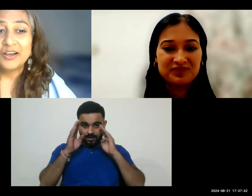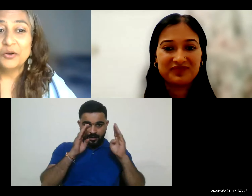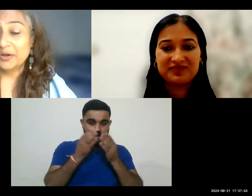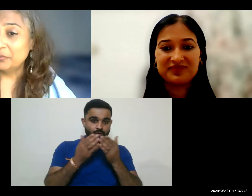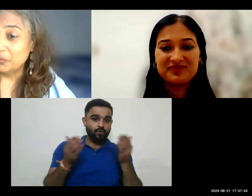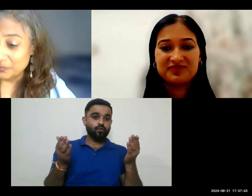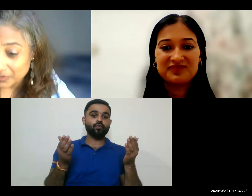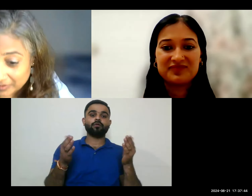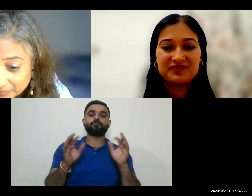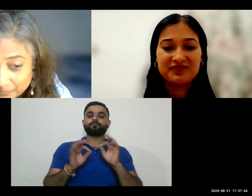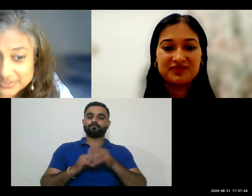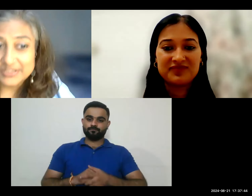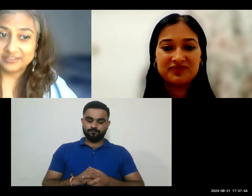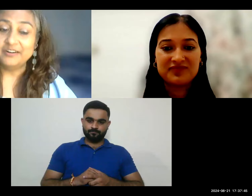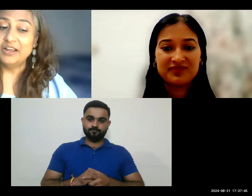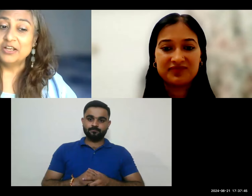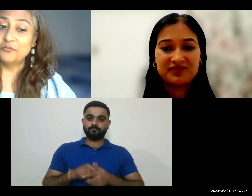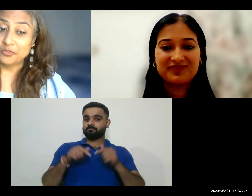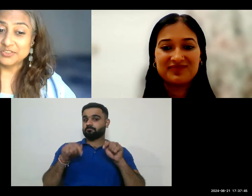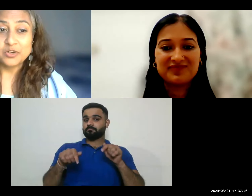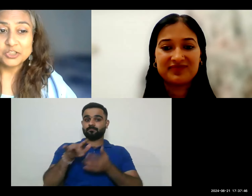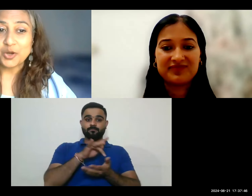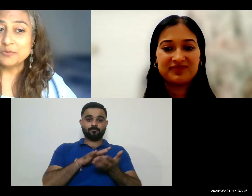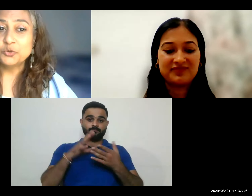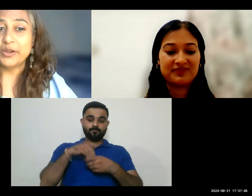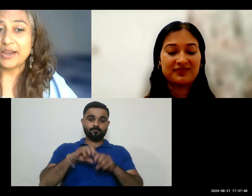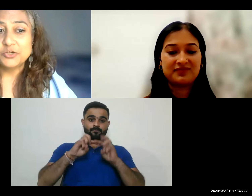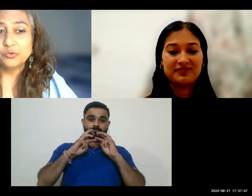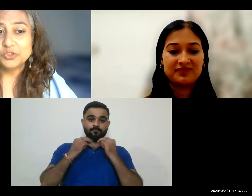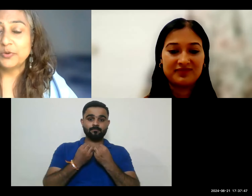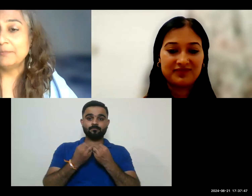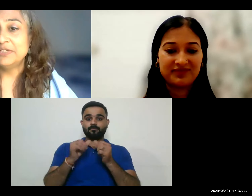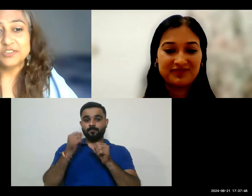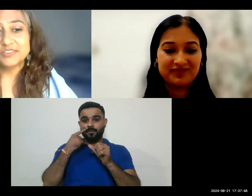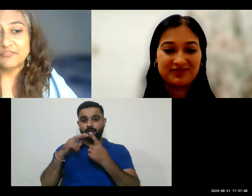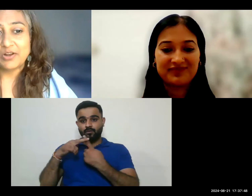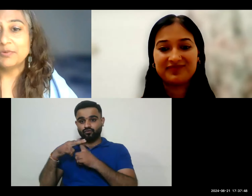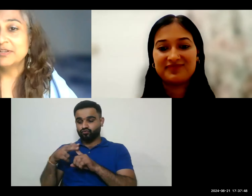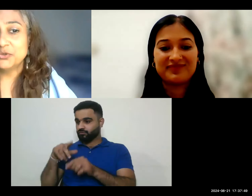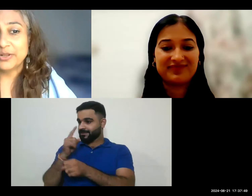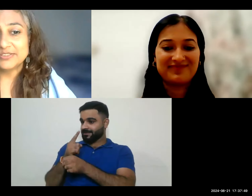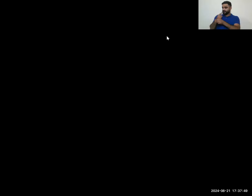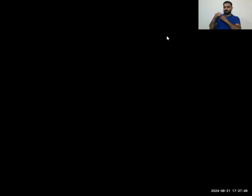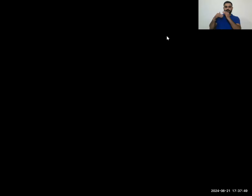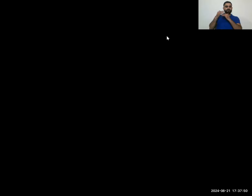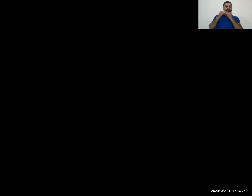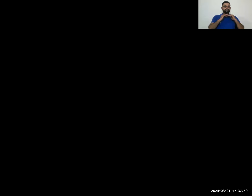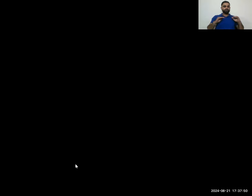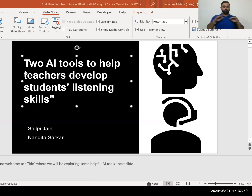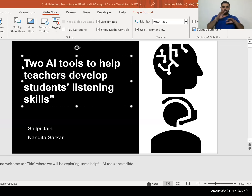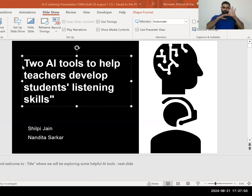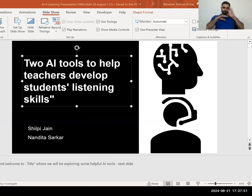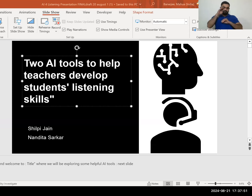everyone present here for this workshop, 2 AI tools to help teachers develop students' listening